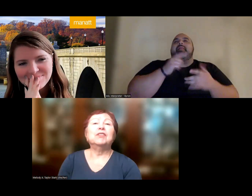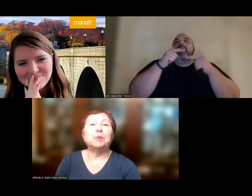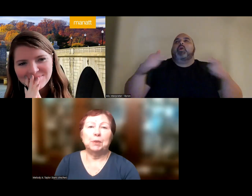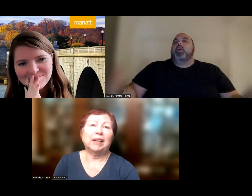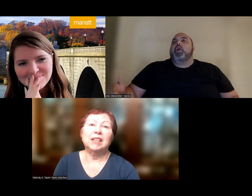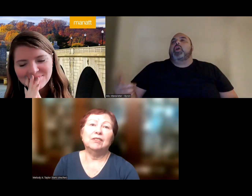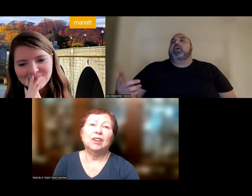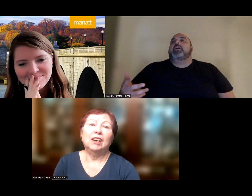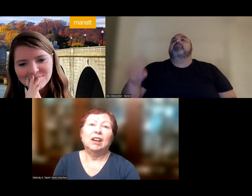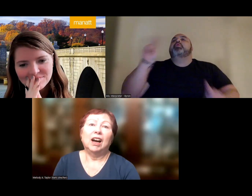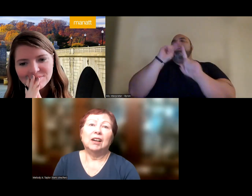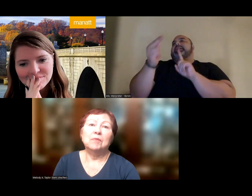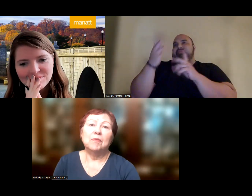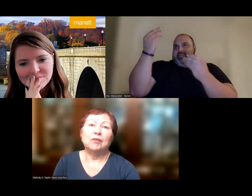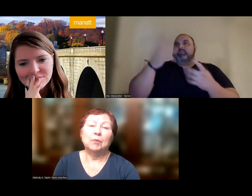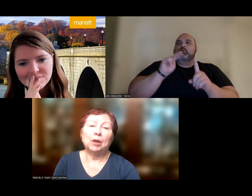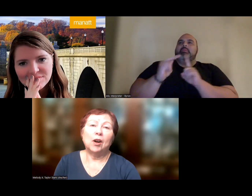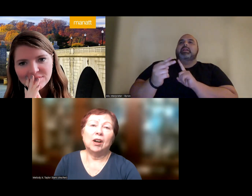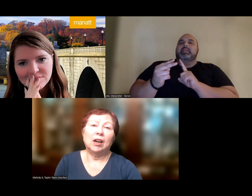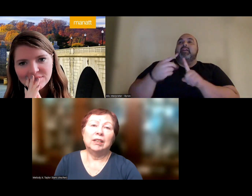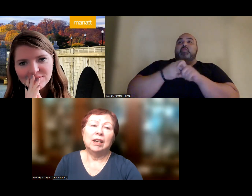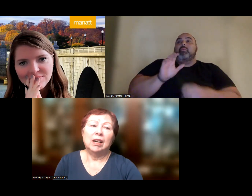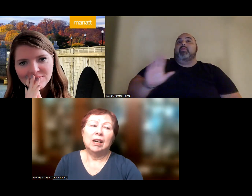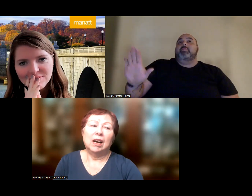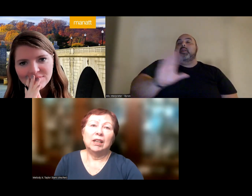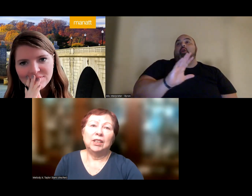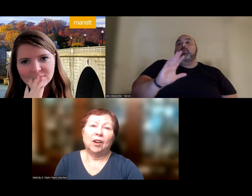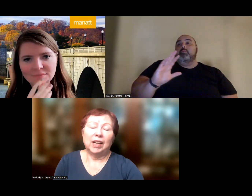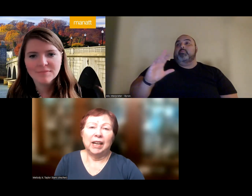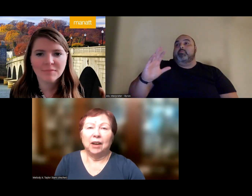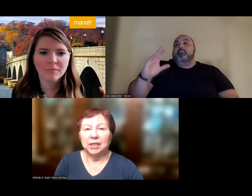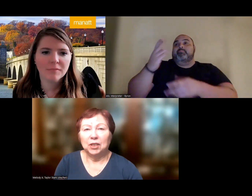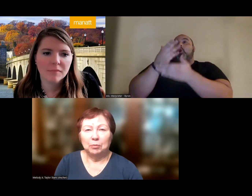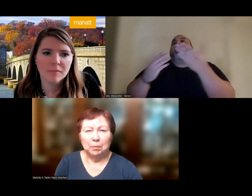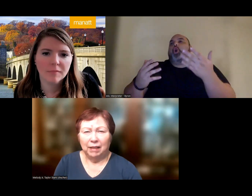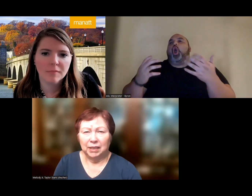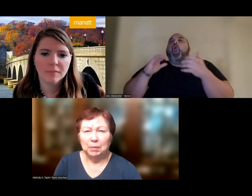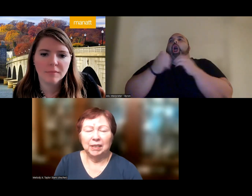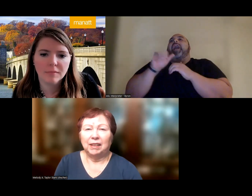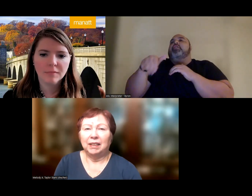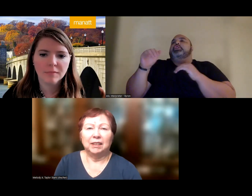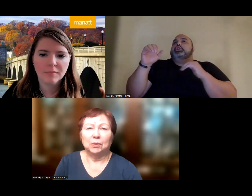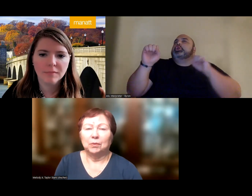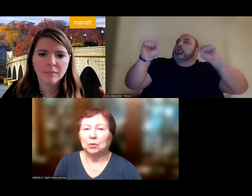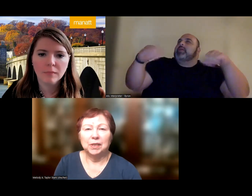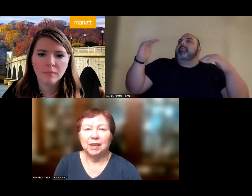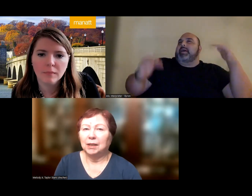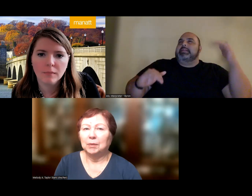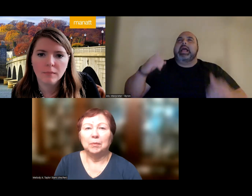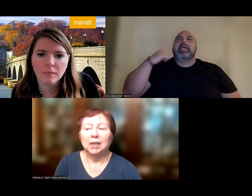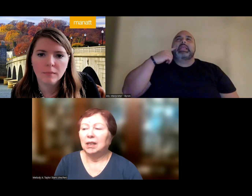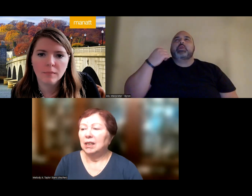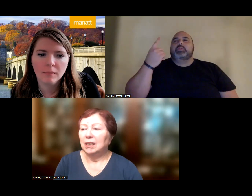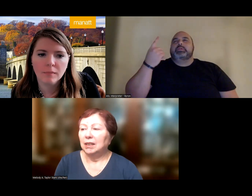to be able to give perspective from their part on, you know, on how this could have been balanced. Because I think there was